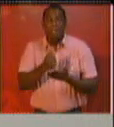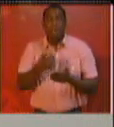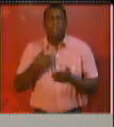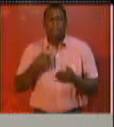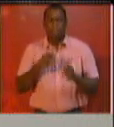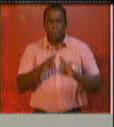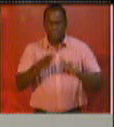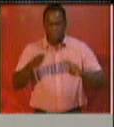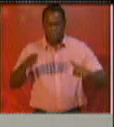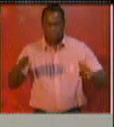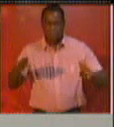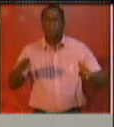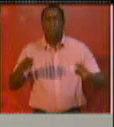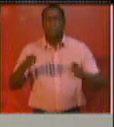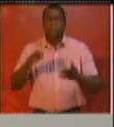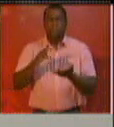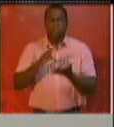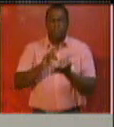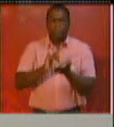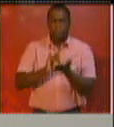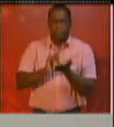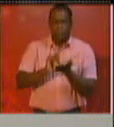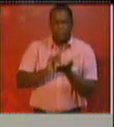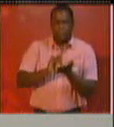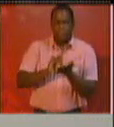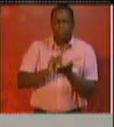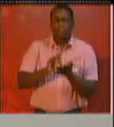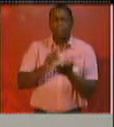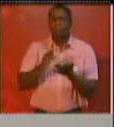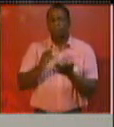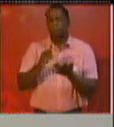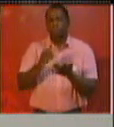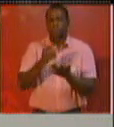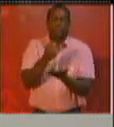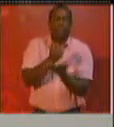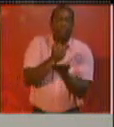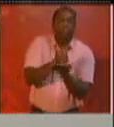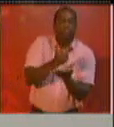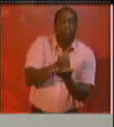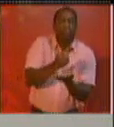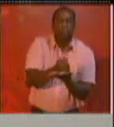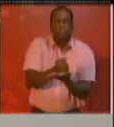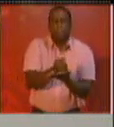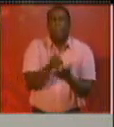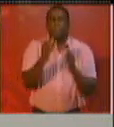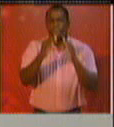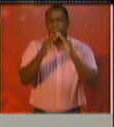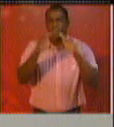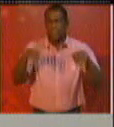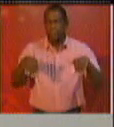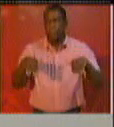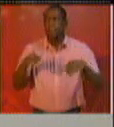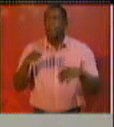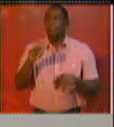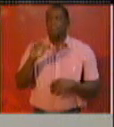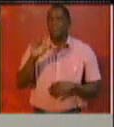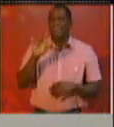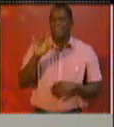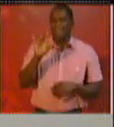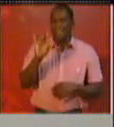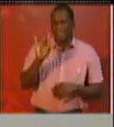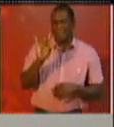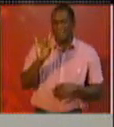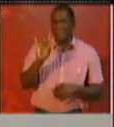support agencies such as Alcoholics Anonymous and so on. But the reason why I would have indicated to call 877-WELL is